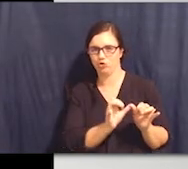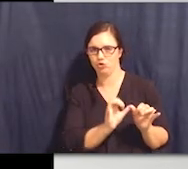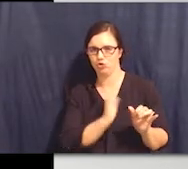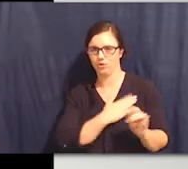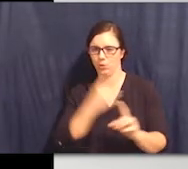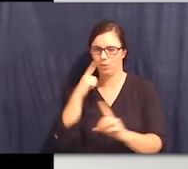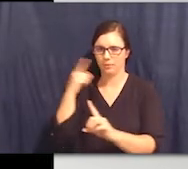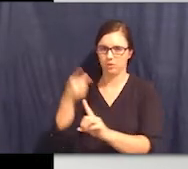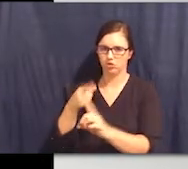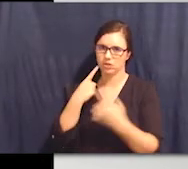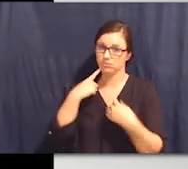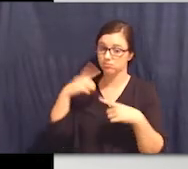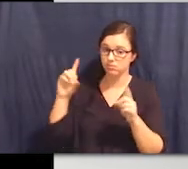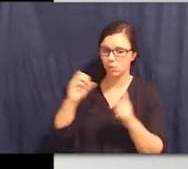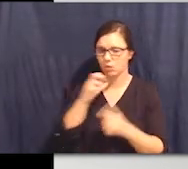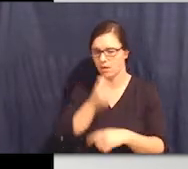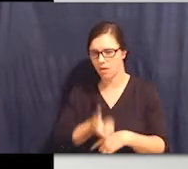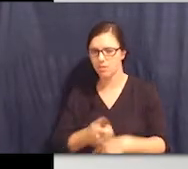mission.